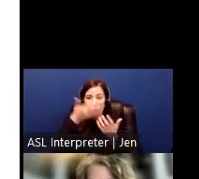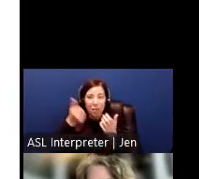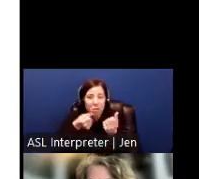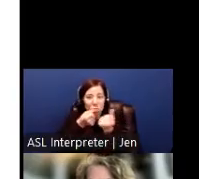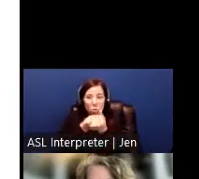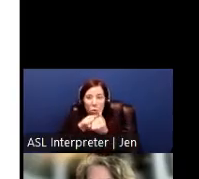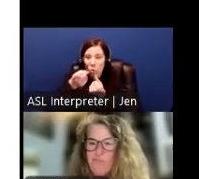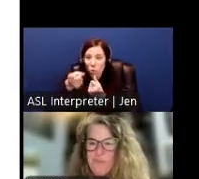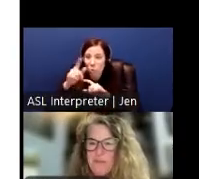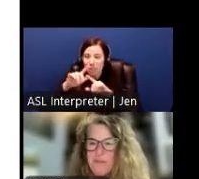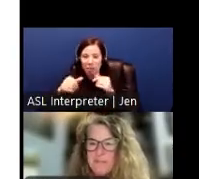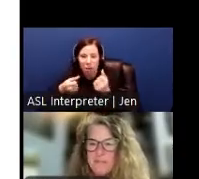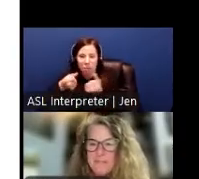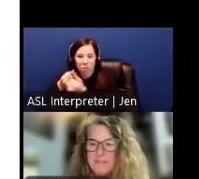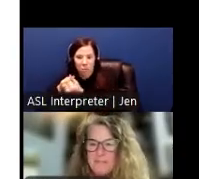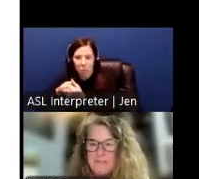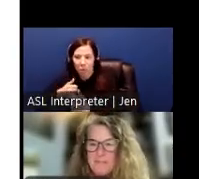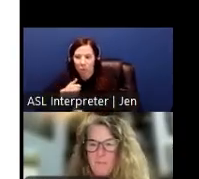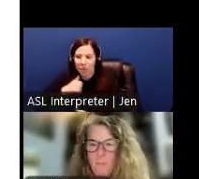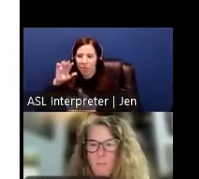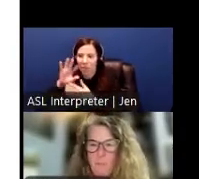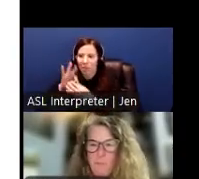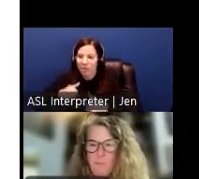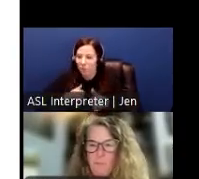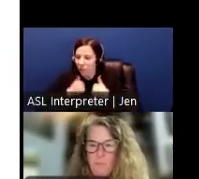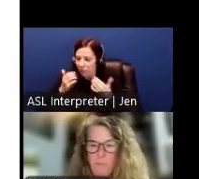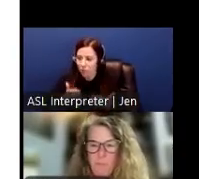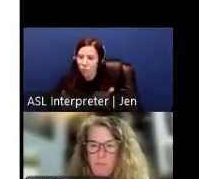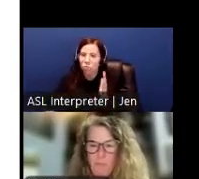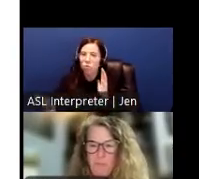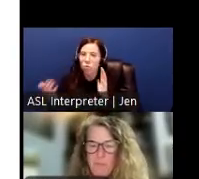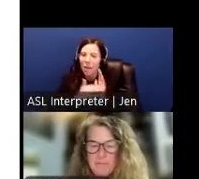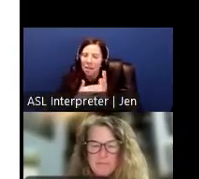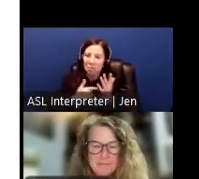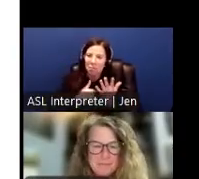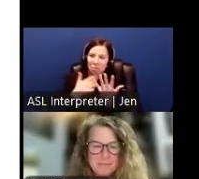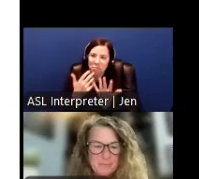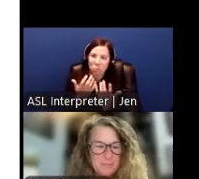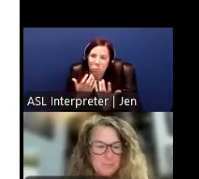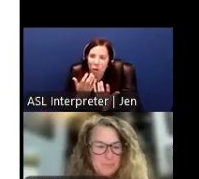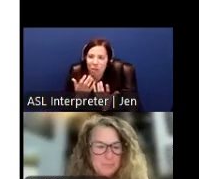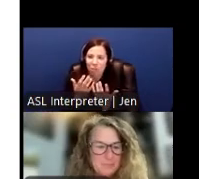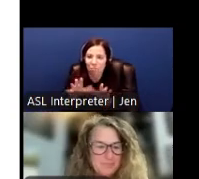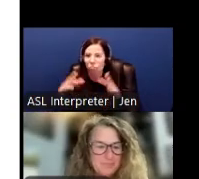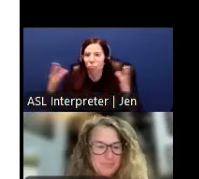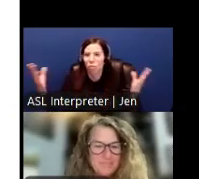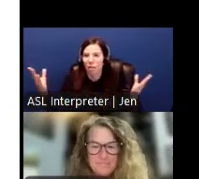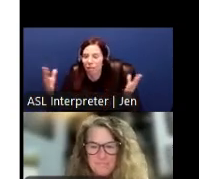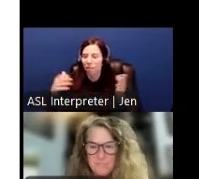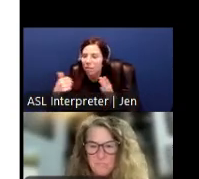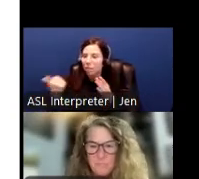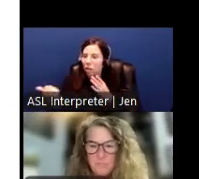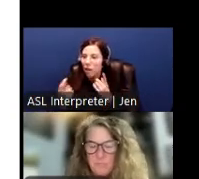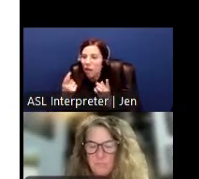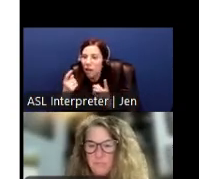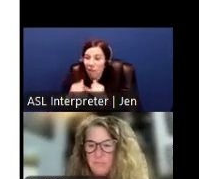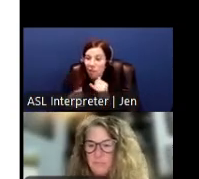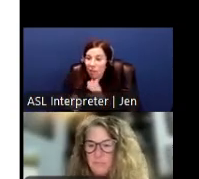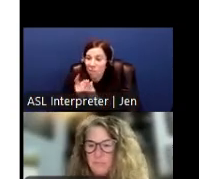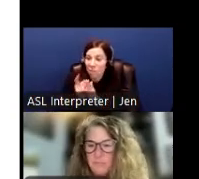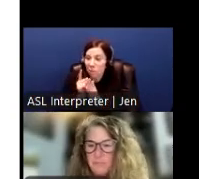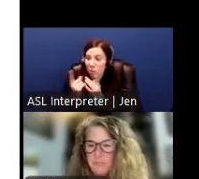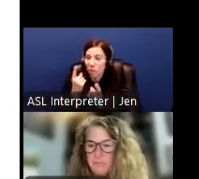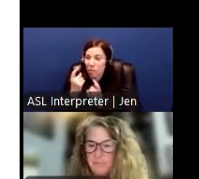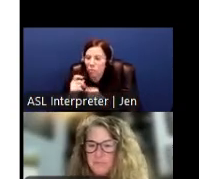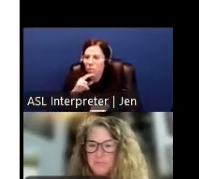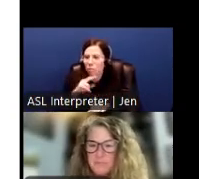you're supporting military connected survivors. So again, I want to say I'll leave the room open for any last minute questions, and of course